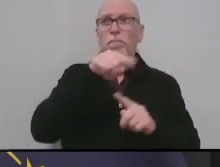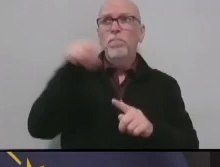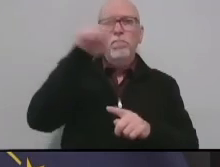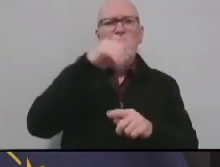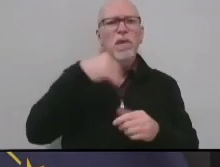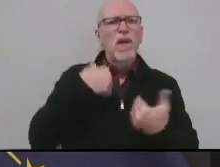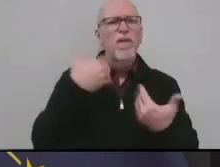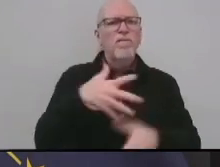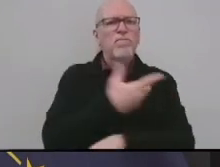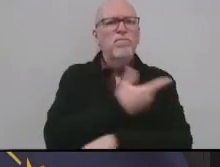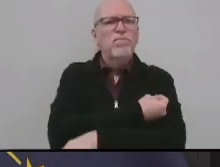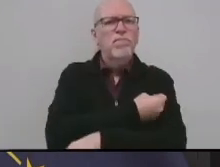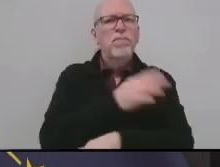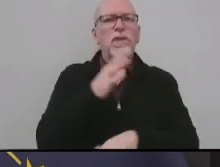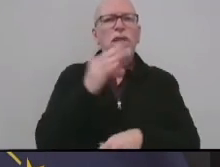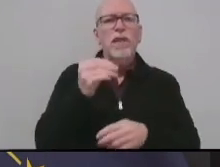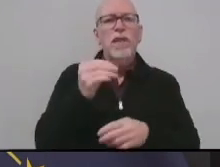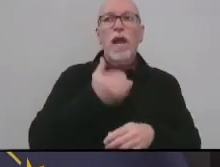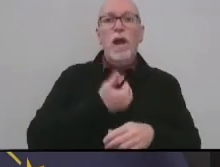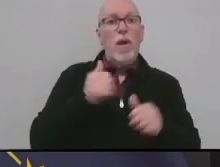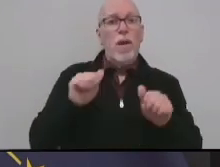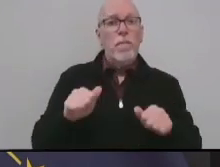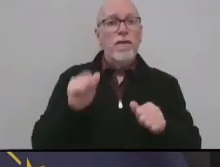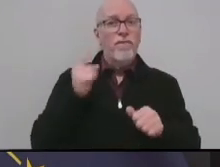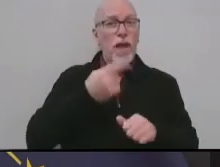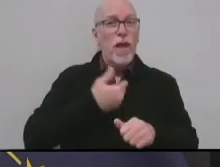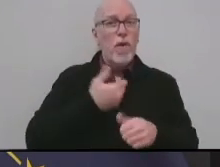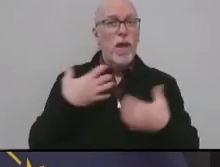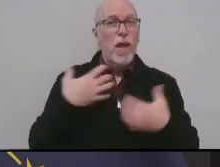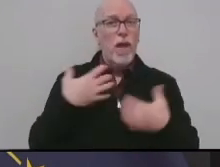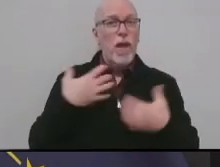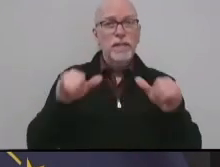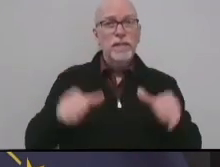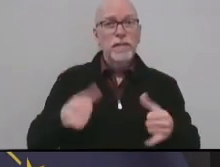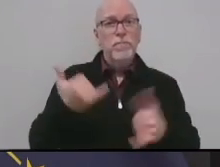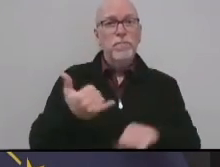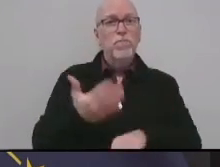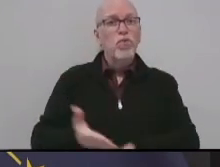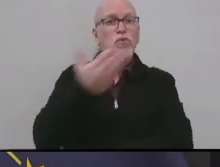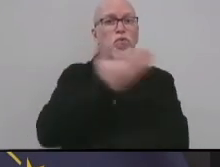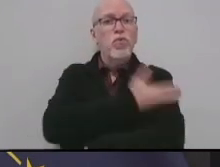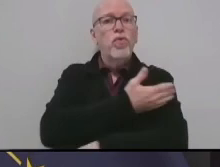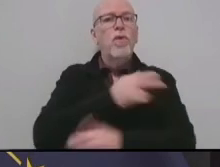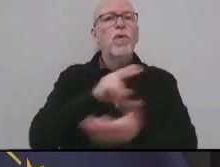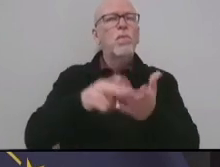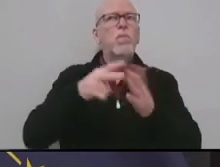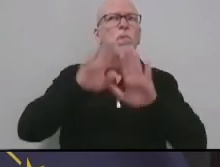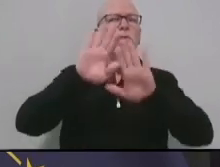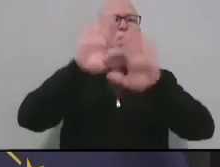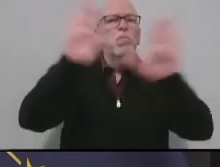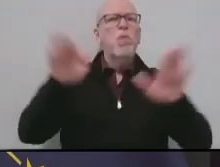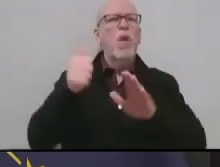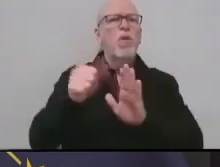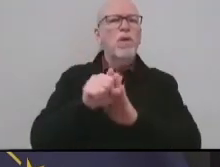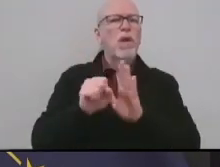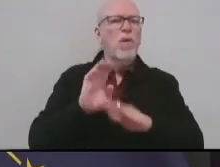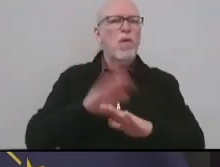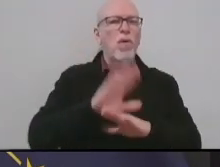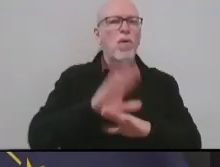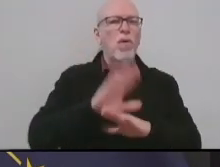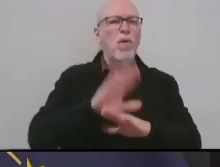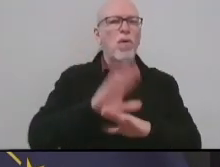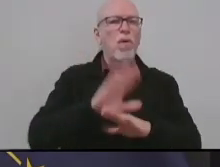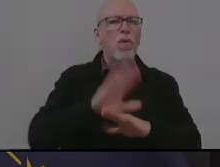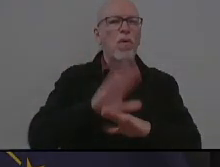vaccine, and the capacity of our healthcare systems has improved. That is why we have decided to limit vaccine to Indiana residents